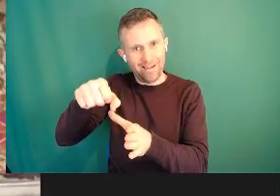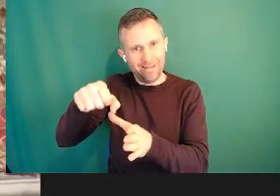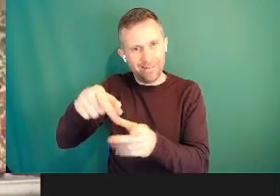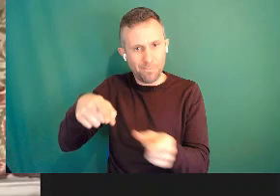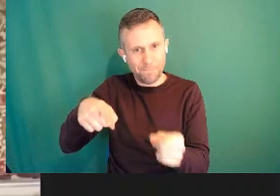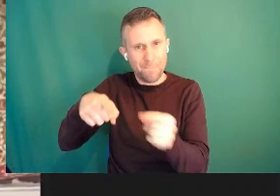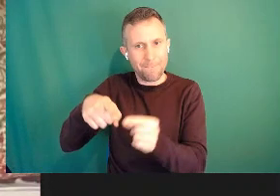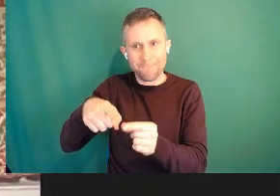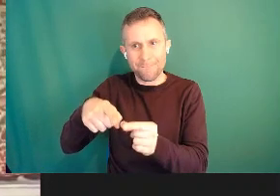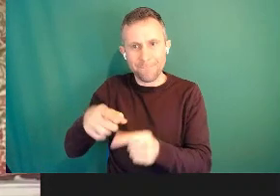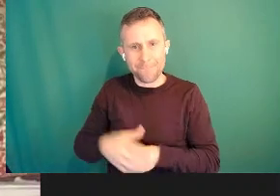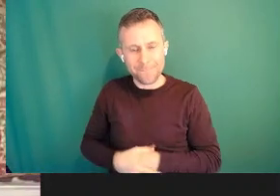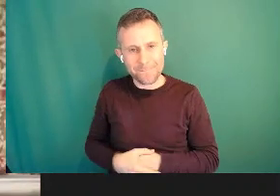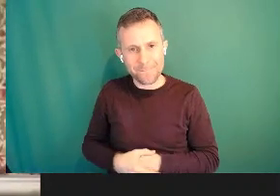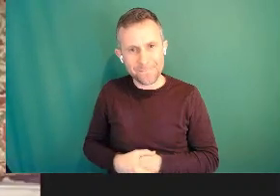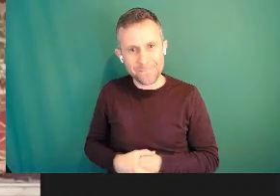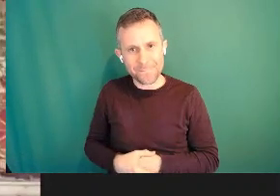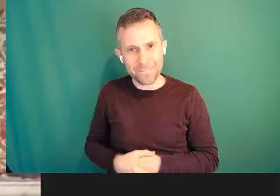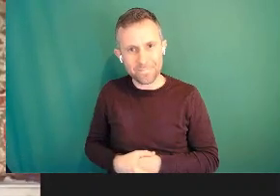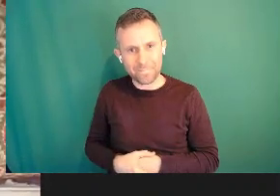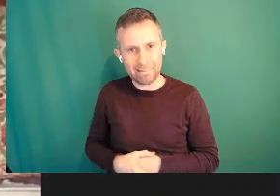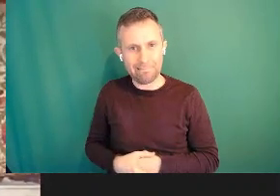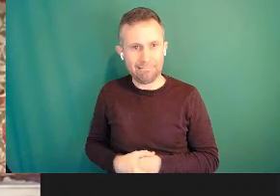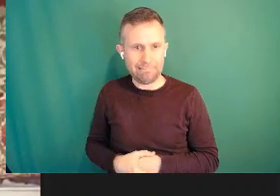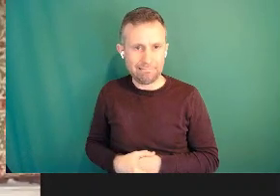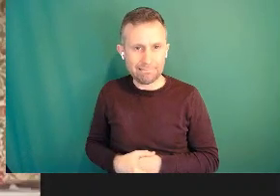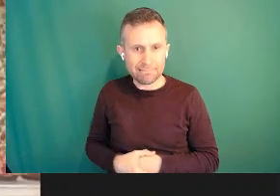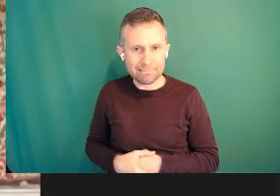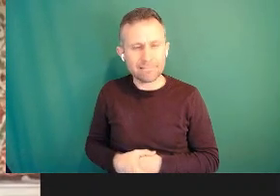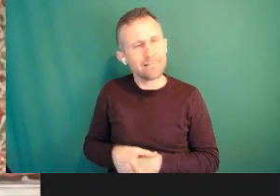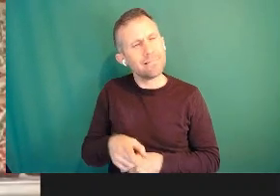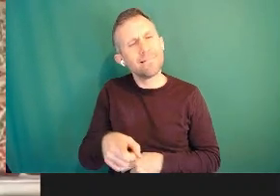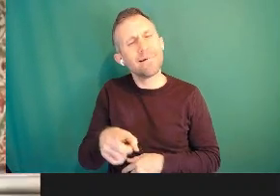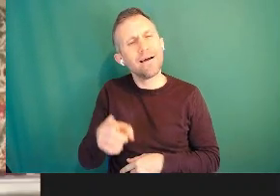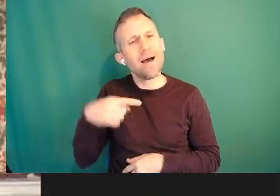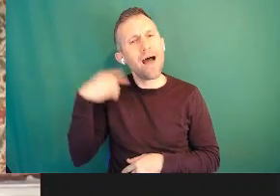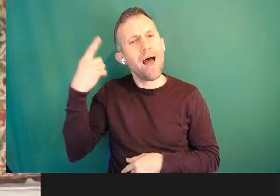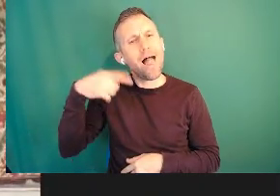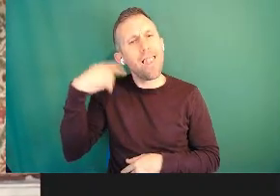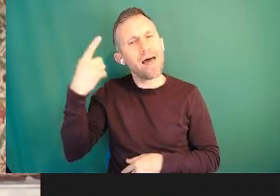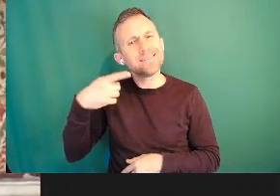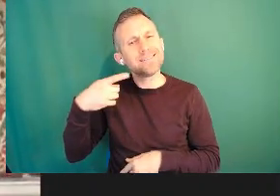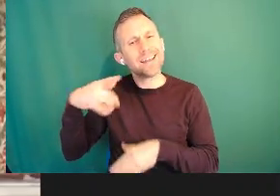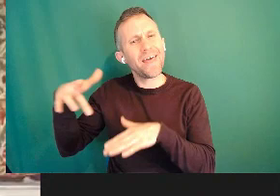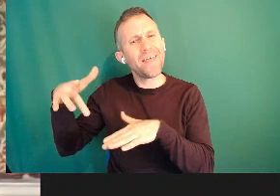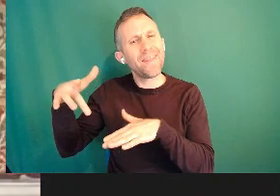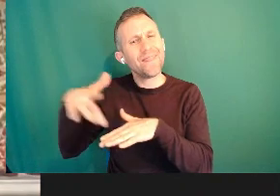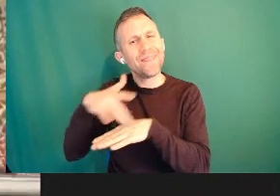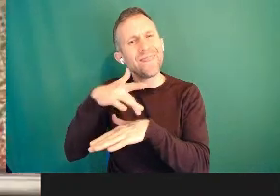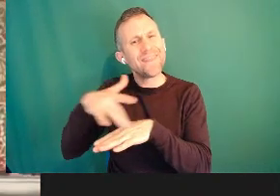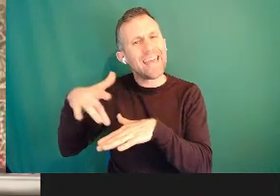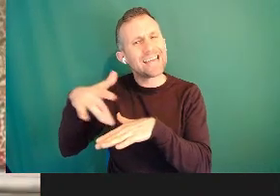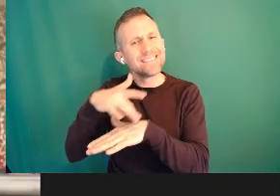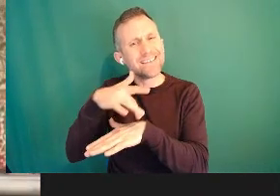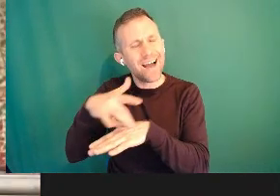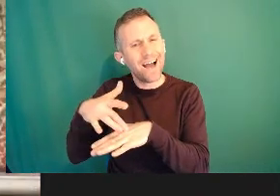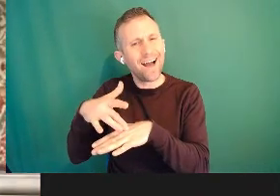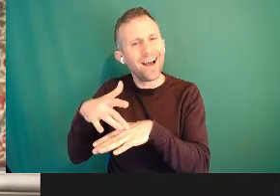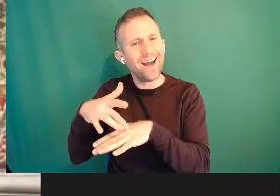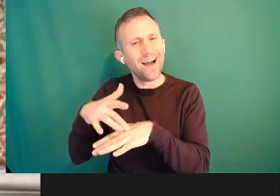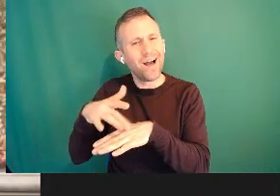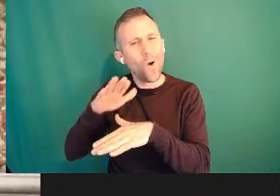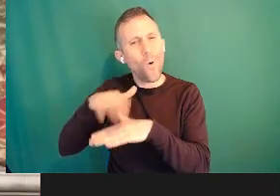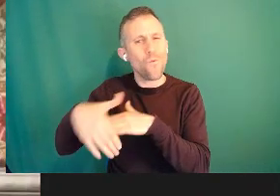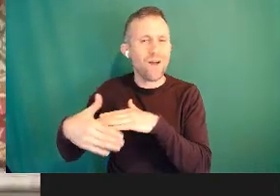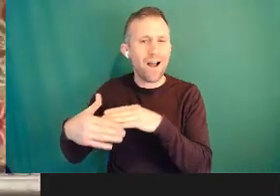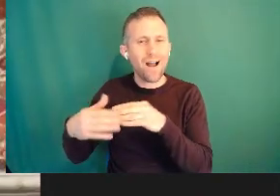But there was a group in London who were putting on a theatre show about Bess Riley. And they heard about the bag, and they thought, well, we'd like to come visit and we'd